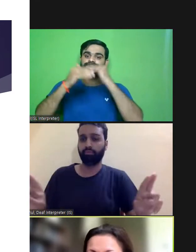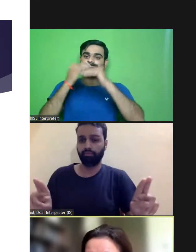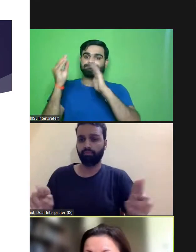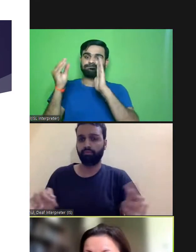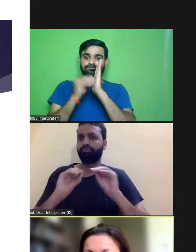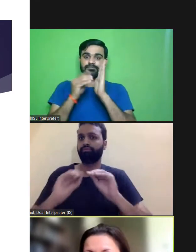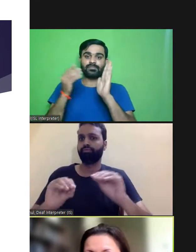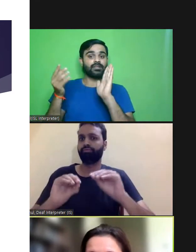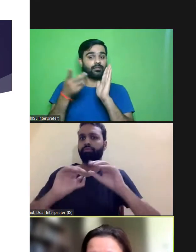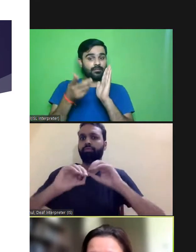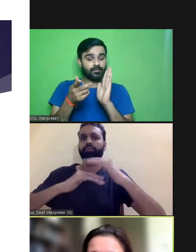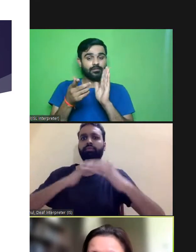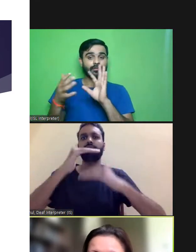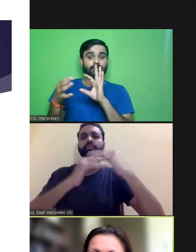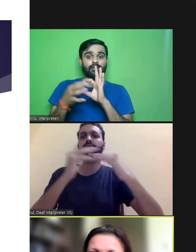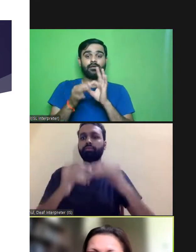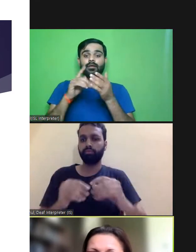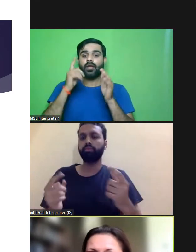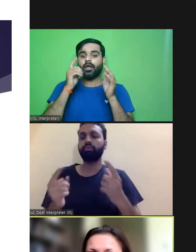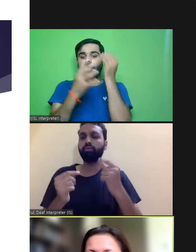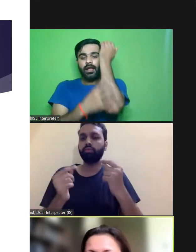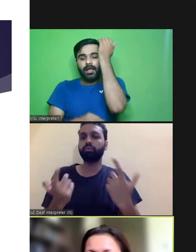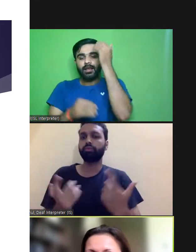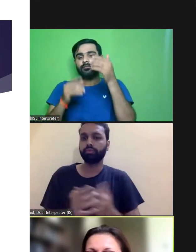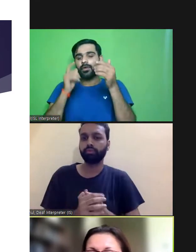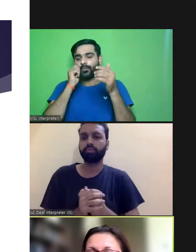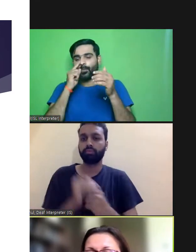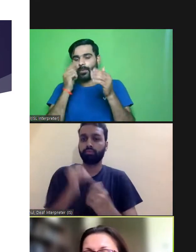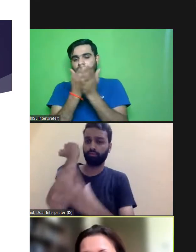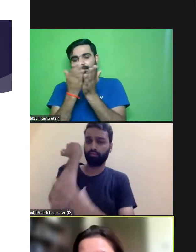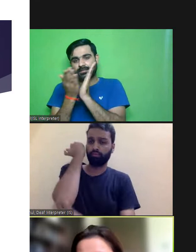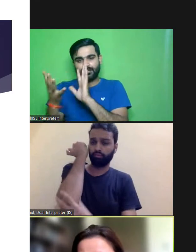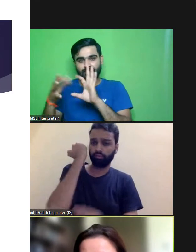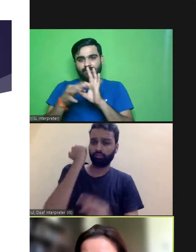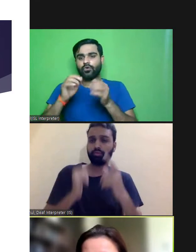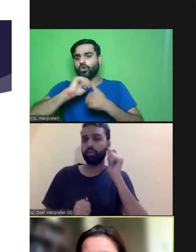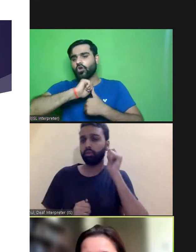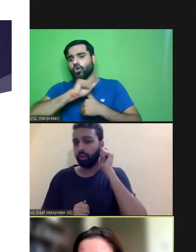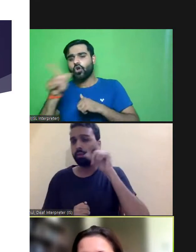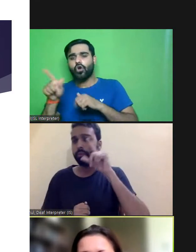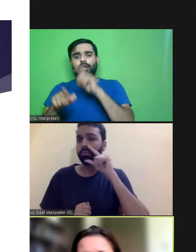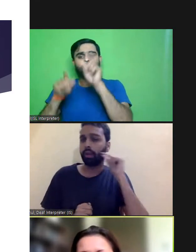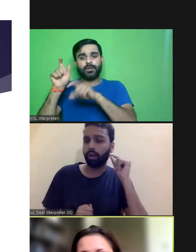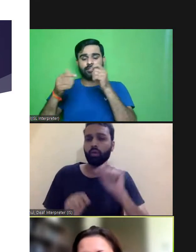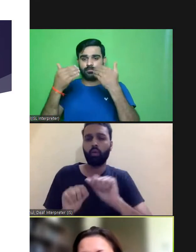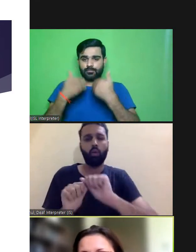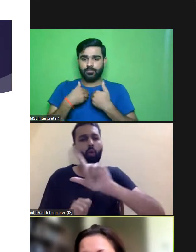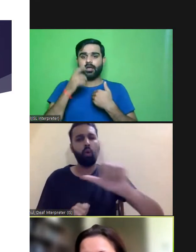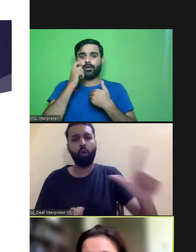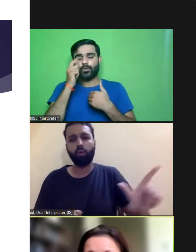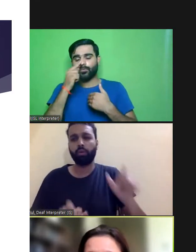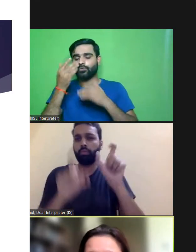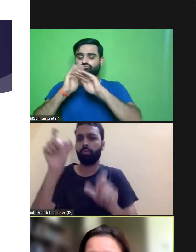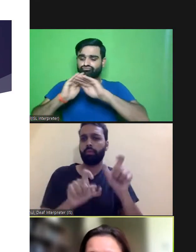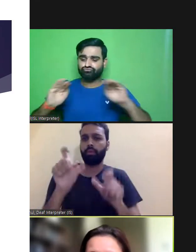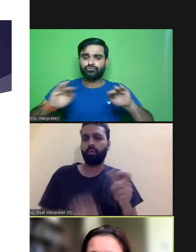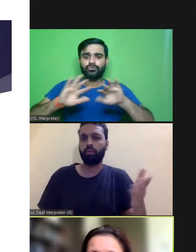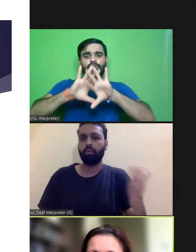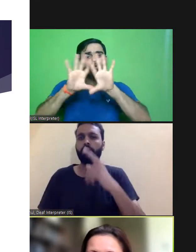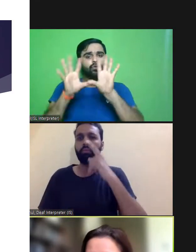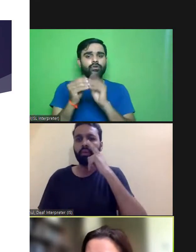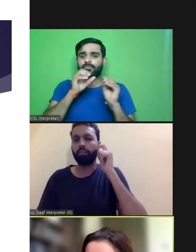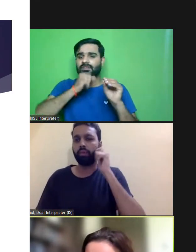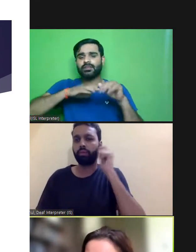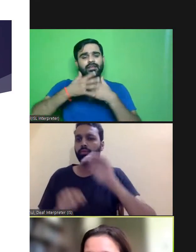of multidimensional poverty. Second, it says that every person, like men, women, and children of all